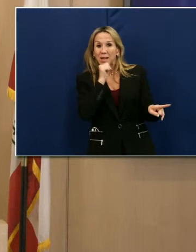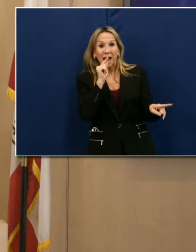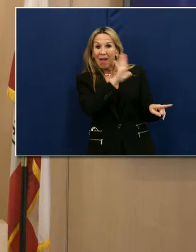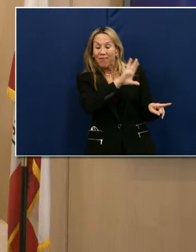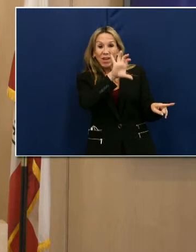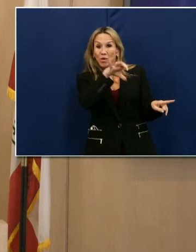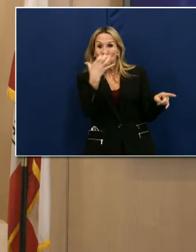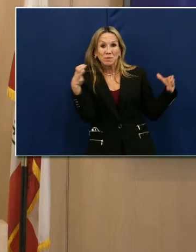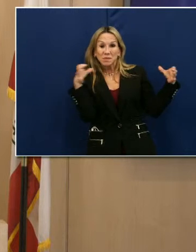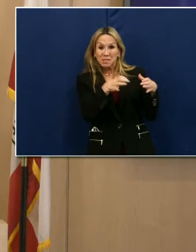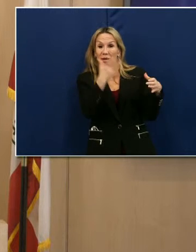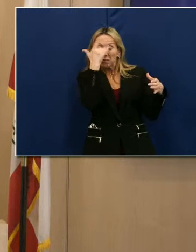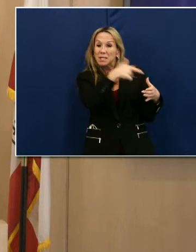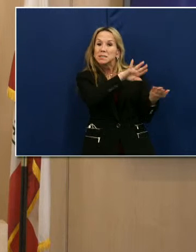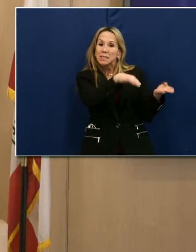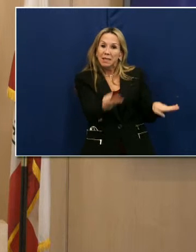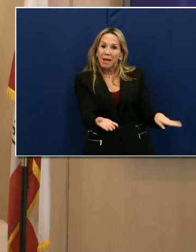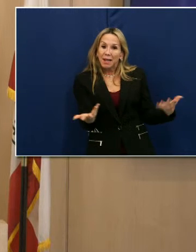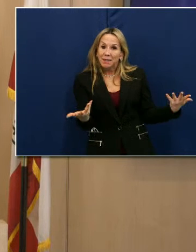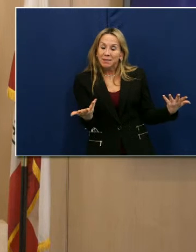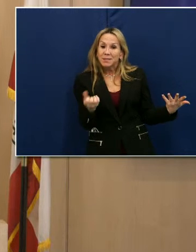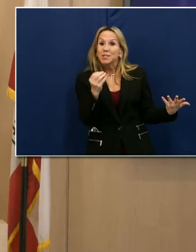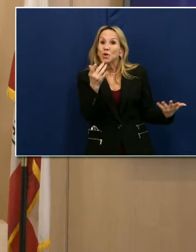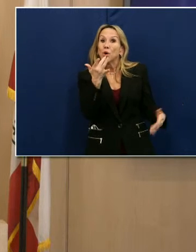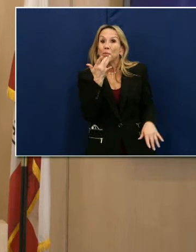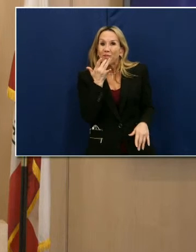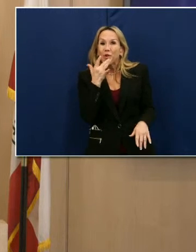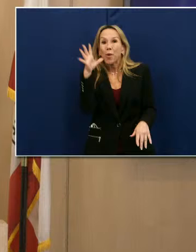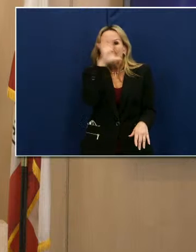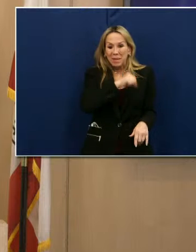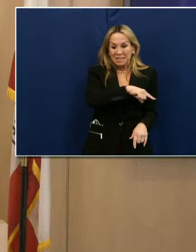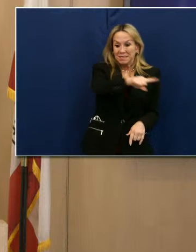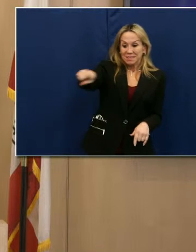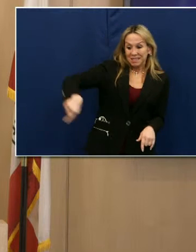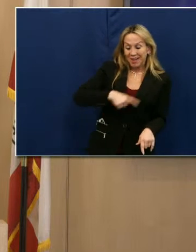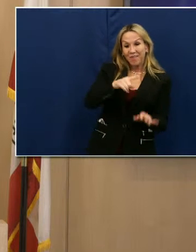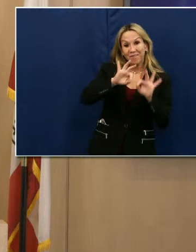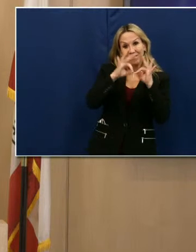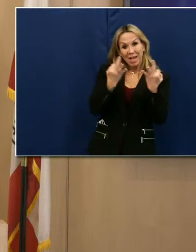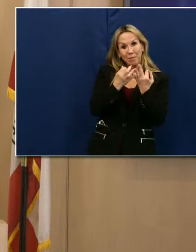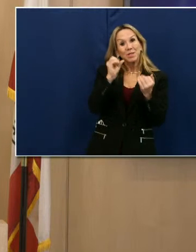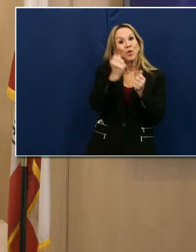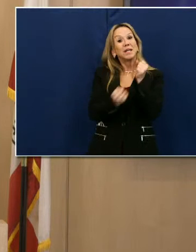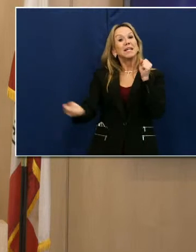would be better to maybe miss them this year so that they have a chair they can sit in next year.